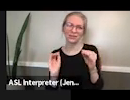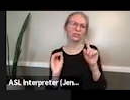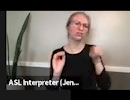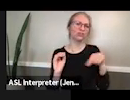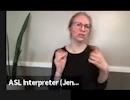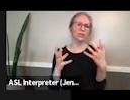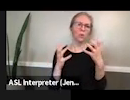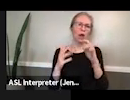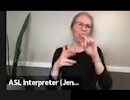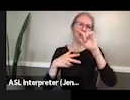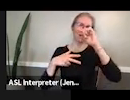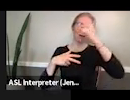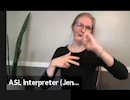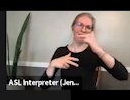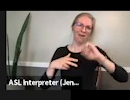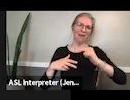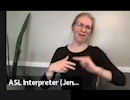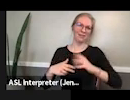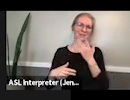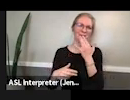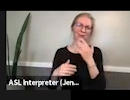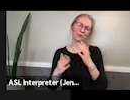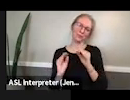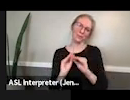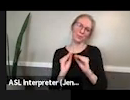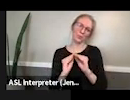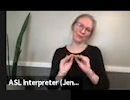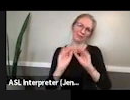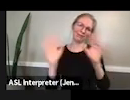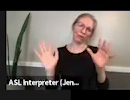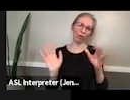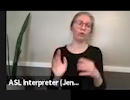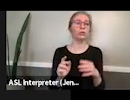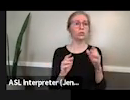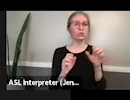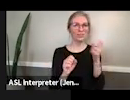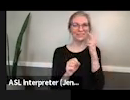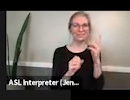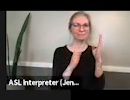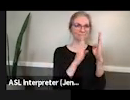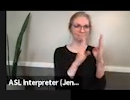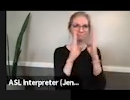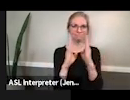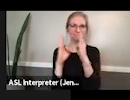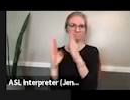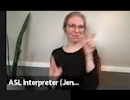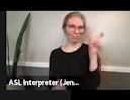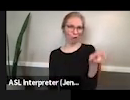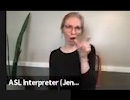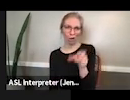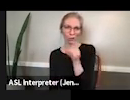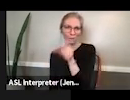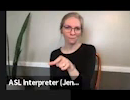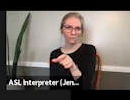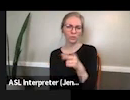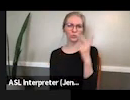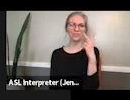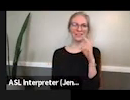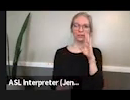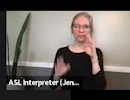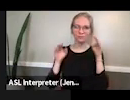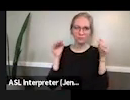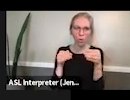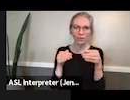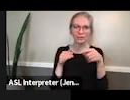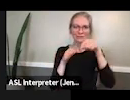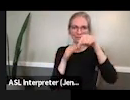And as you go across these columns, you can see what goes on. The focus depth, the focus distance,